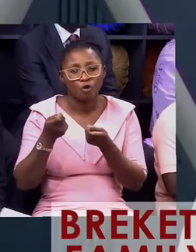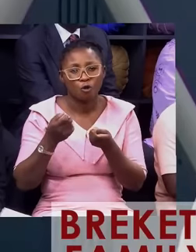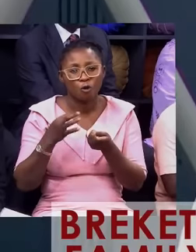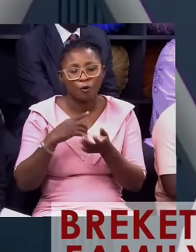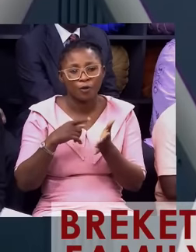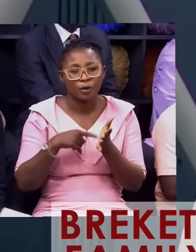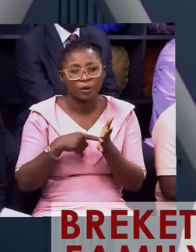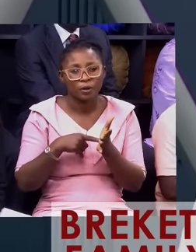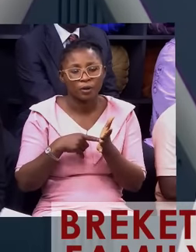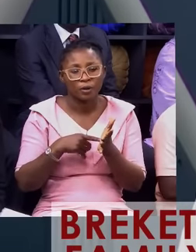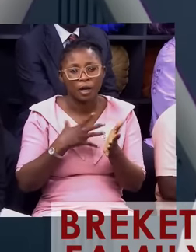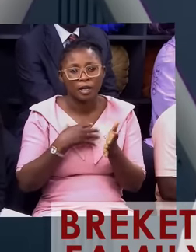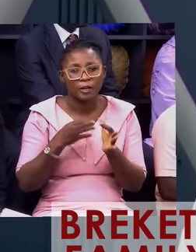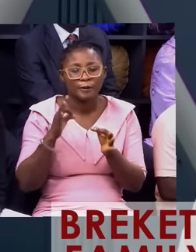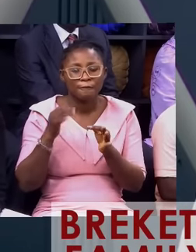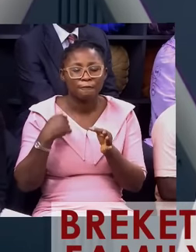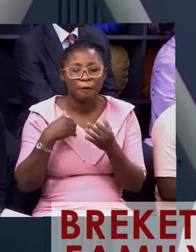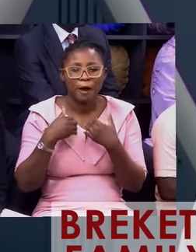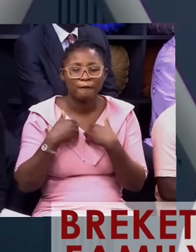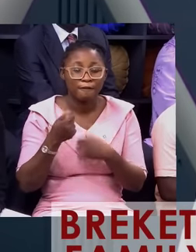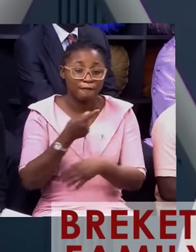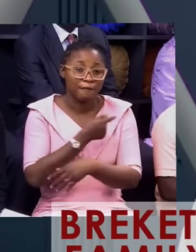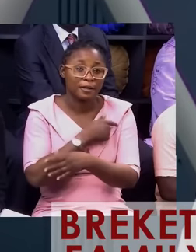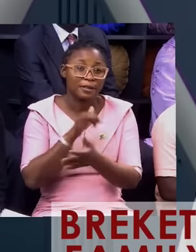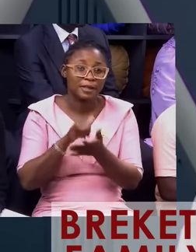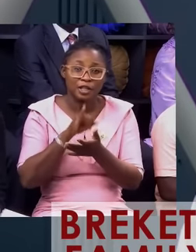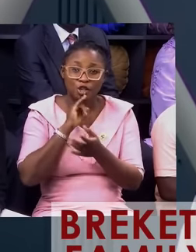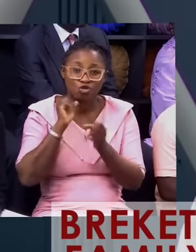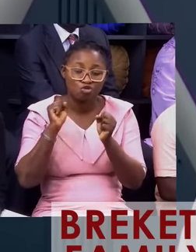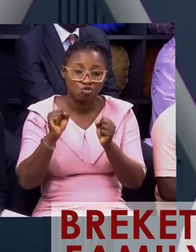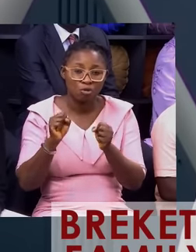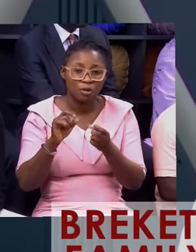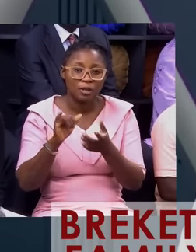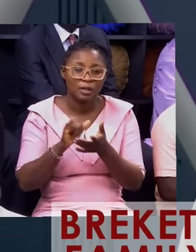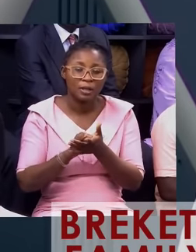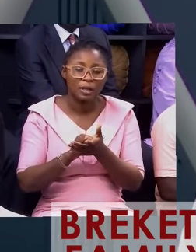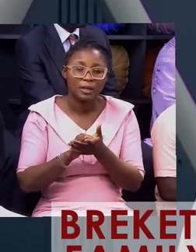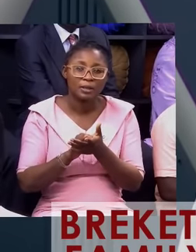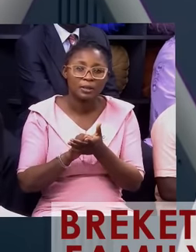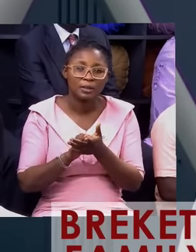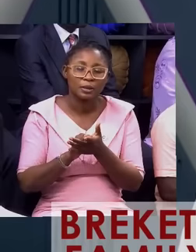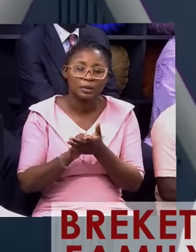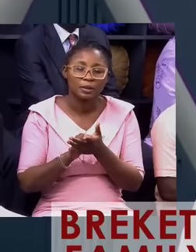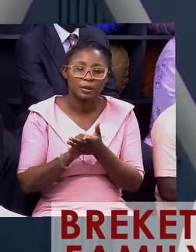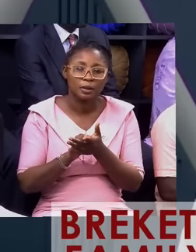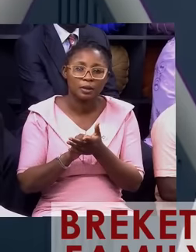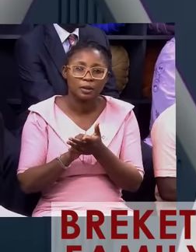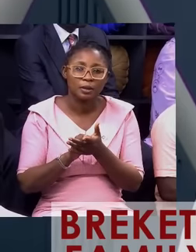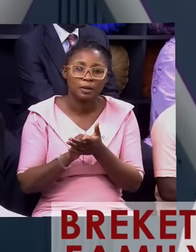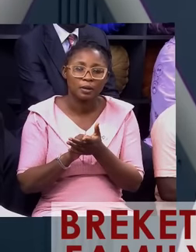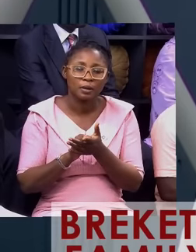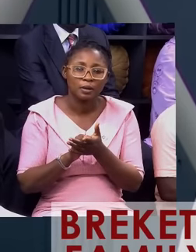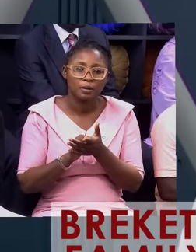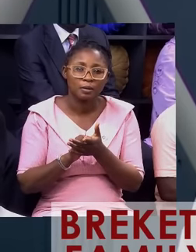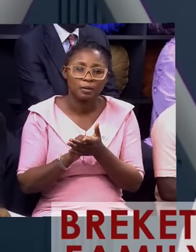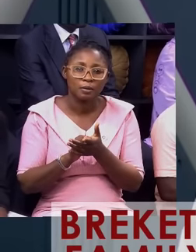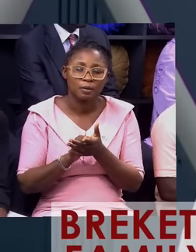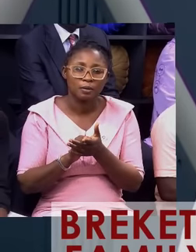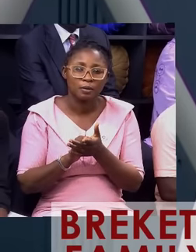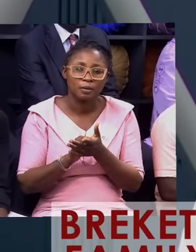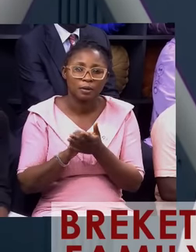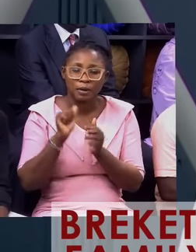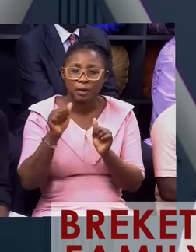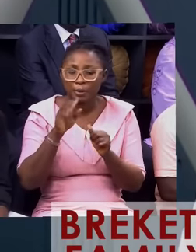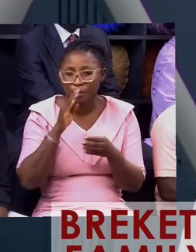things okay and so if we have a vacine that country have had for America it introduced